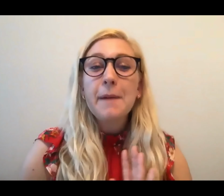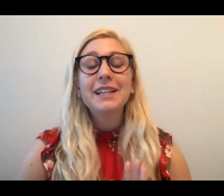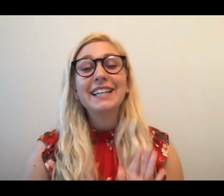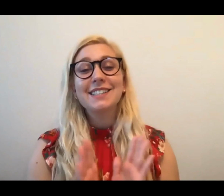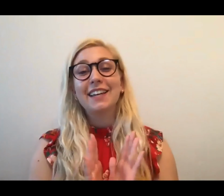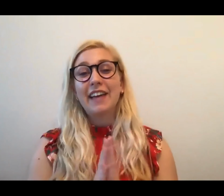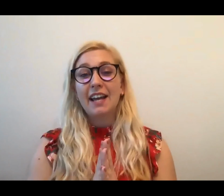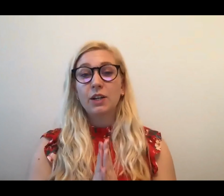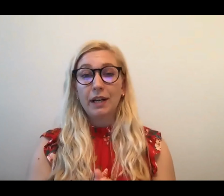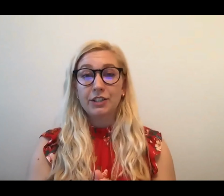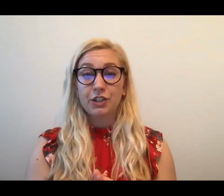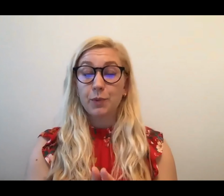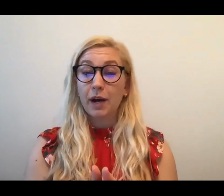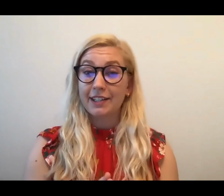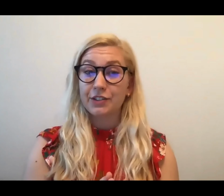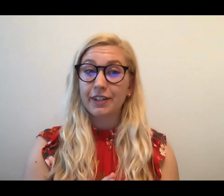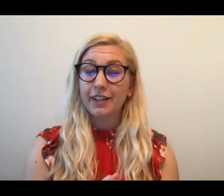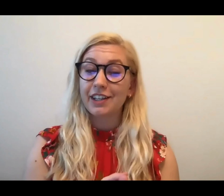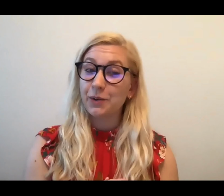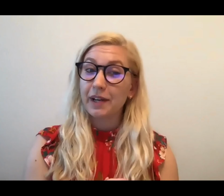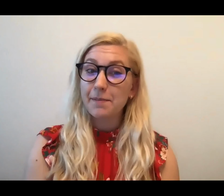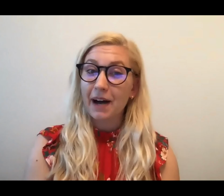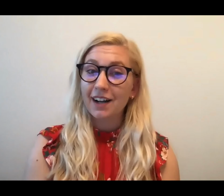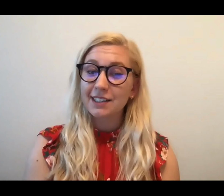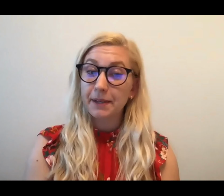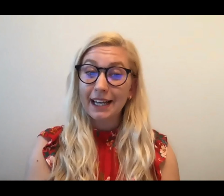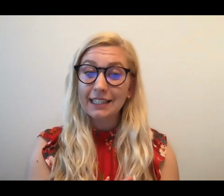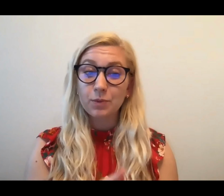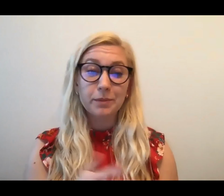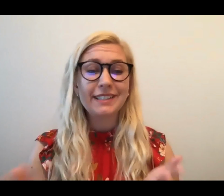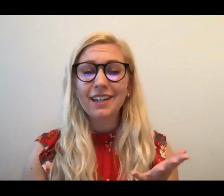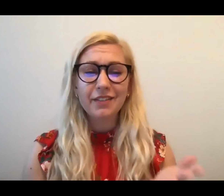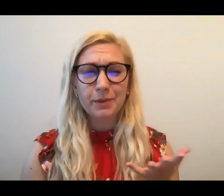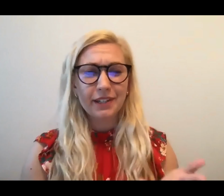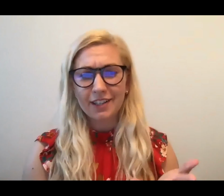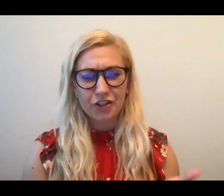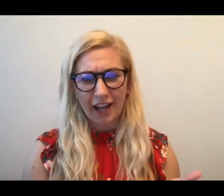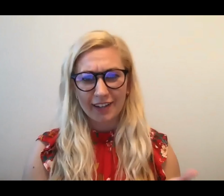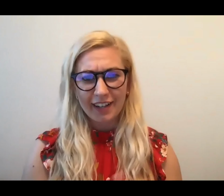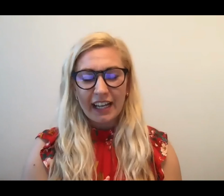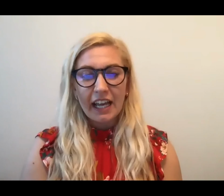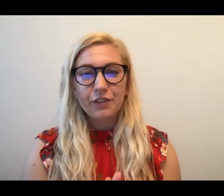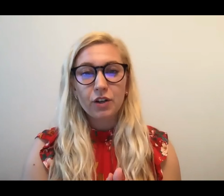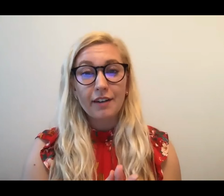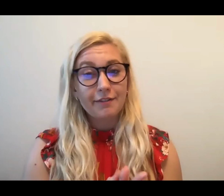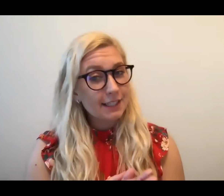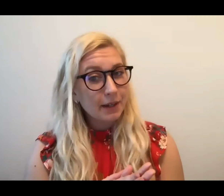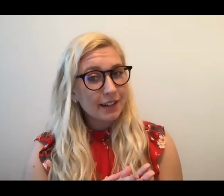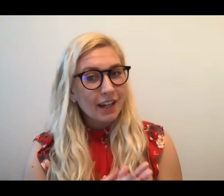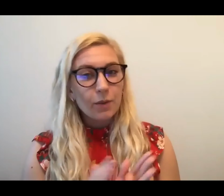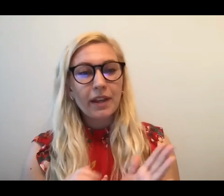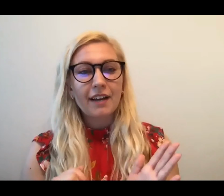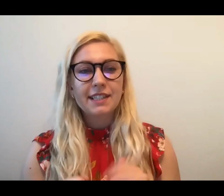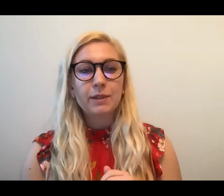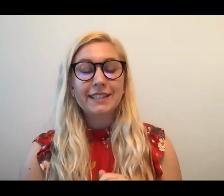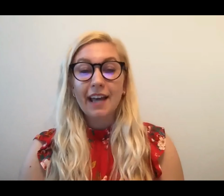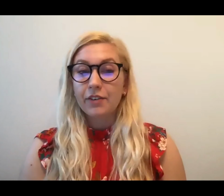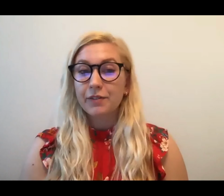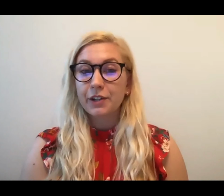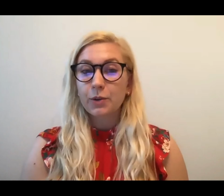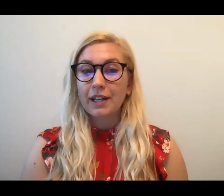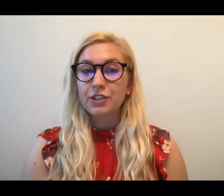Zoom, please leave any questions you want answered in the Q&A box because we'll miss it if you put it in the chat. If you're on Facebook, we'll have